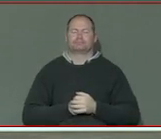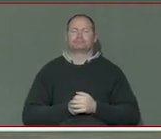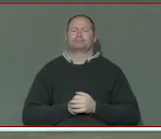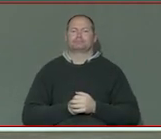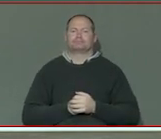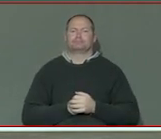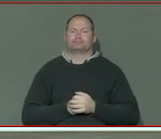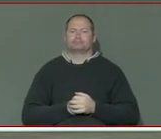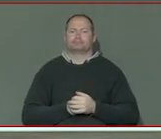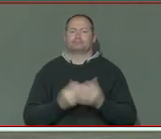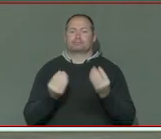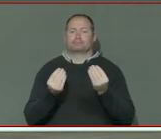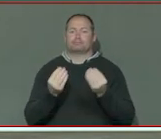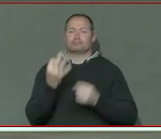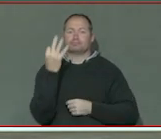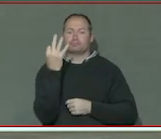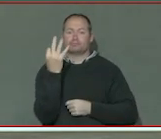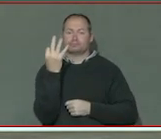Number 3,